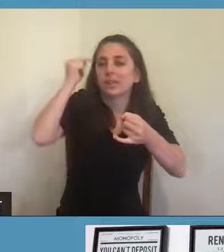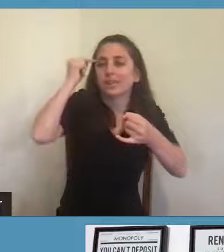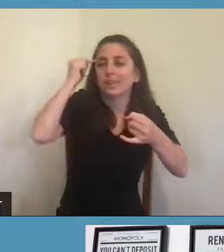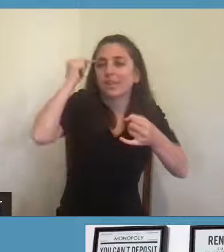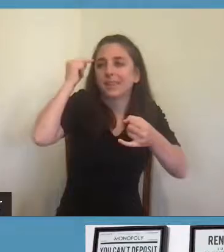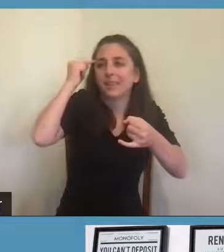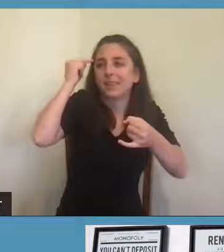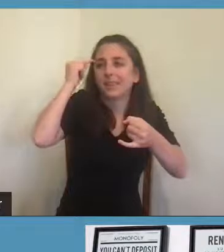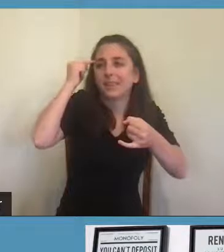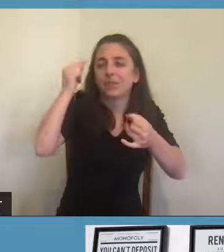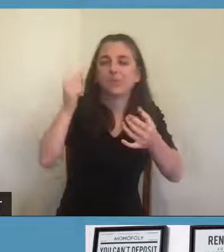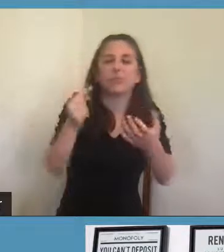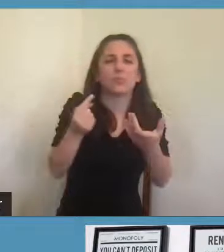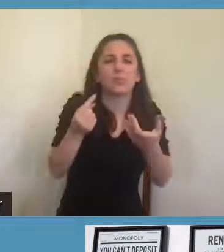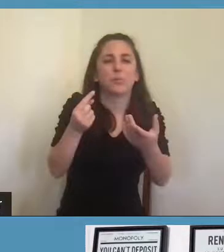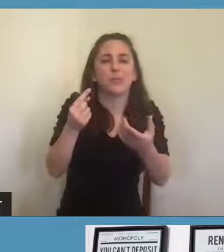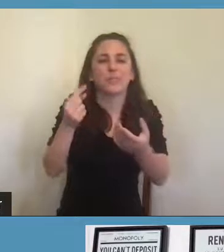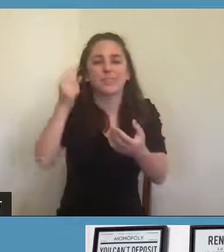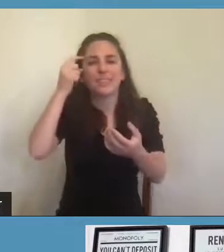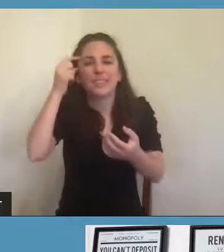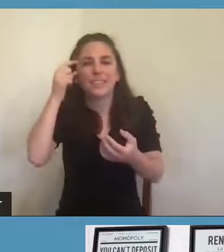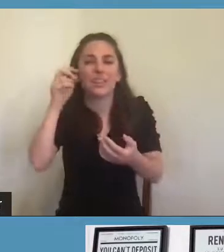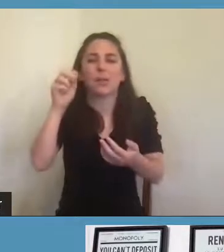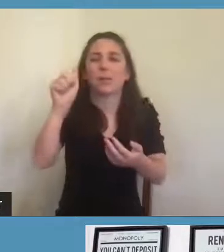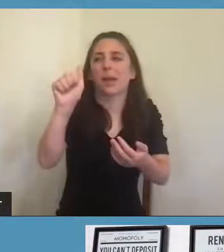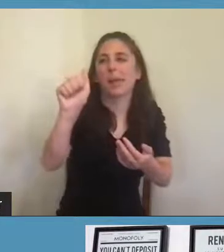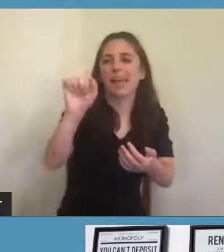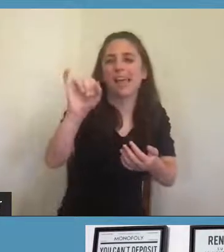using AI to write for your organization?